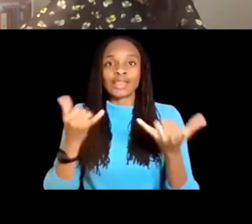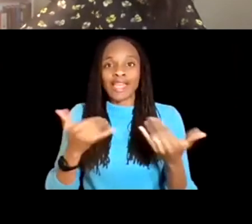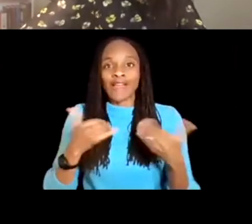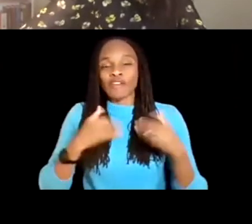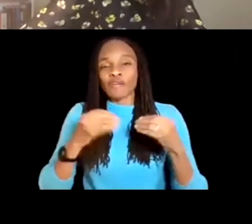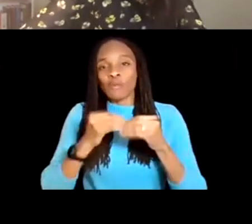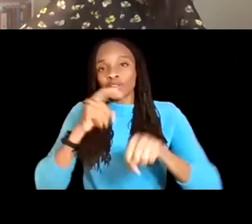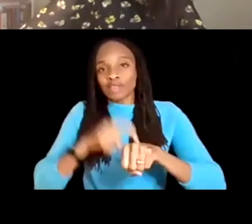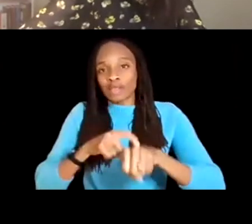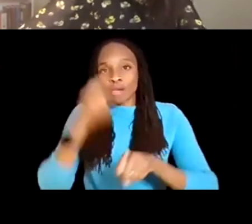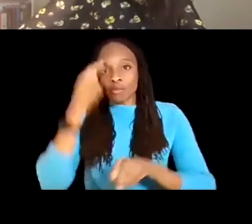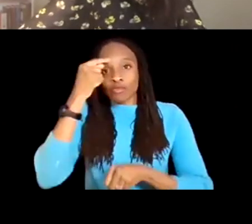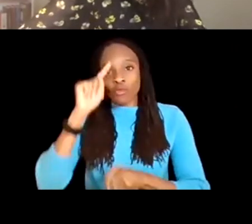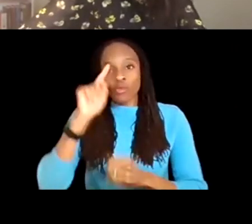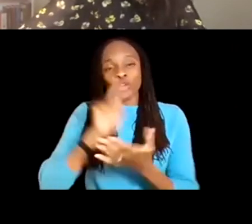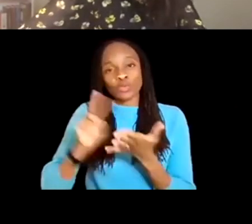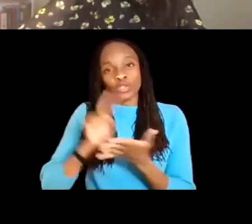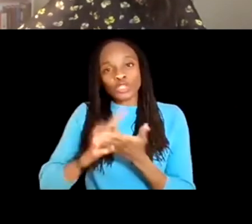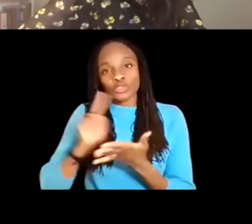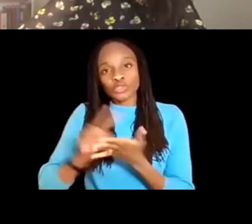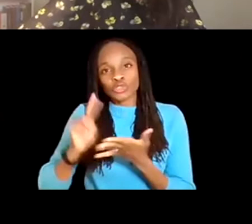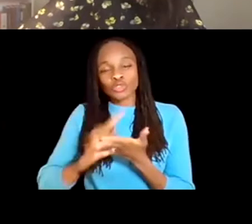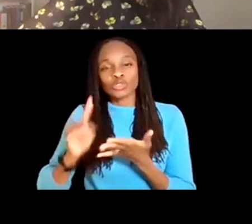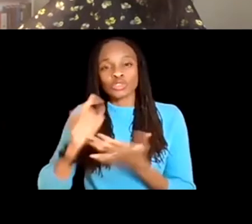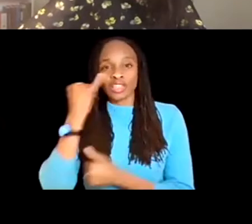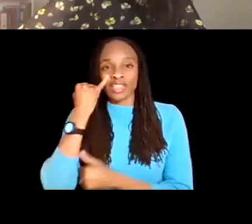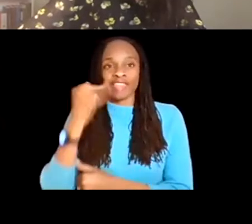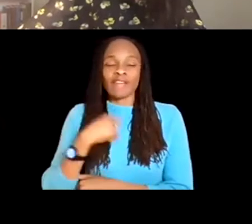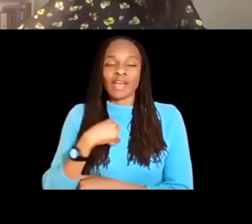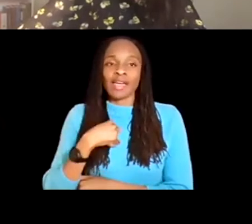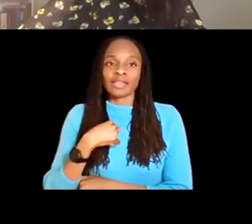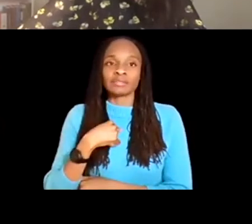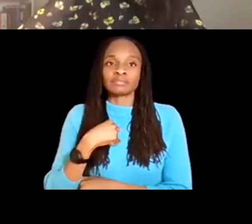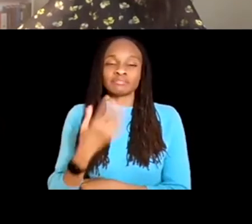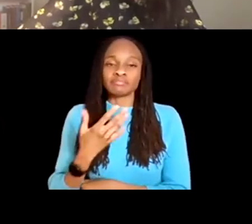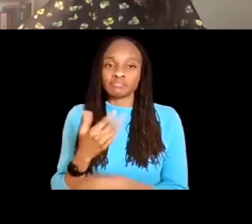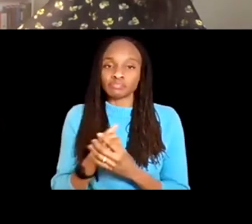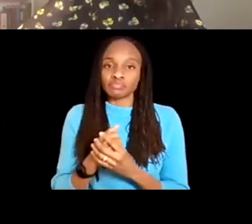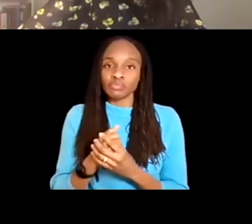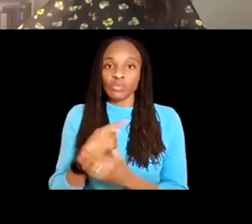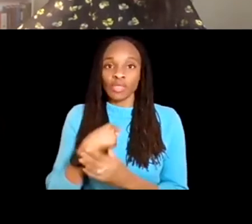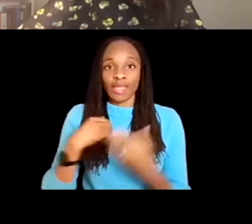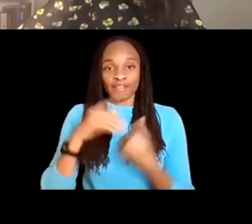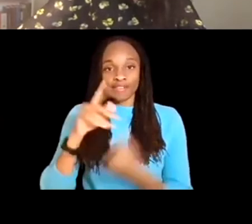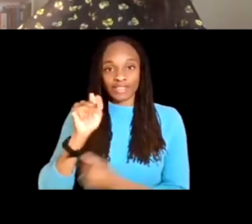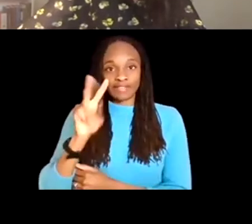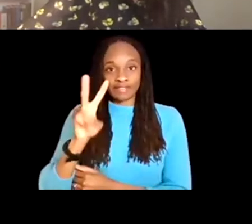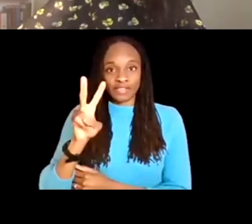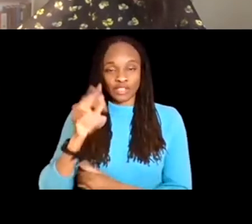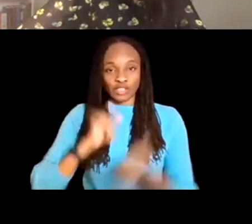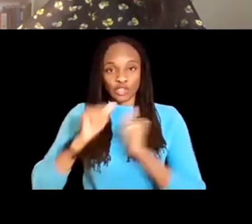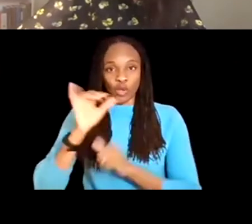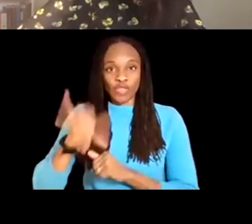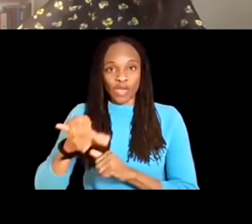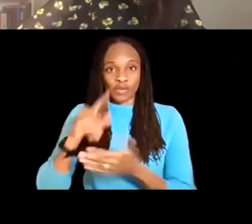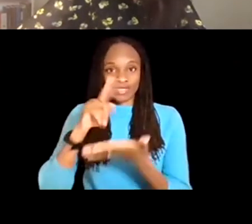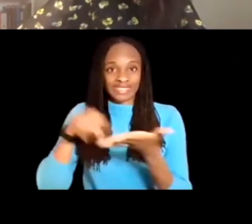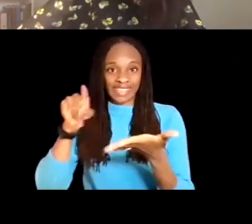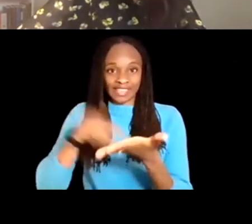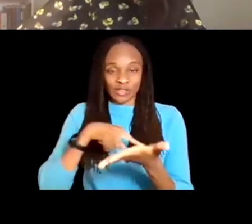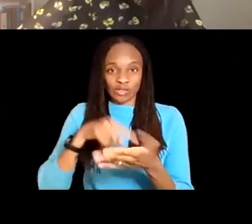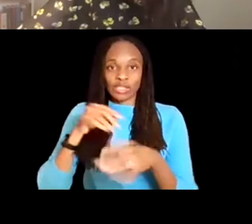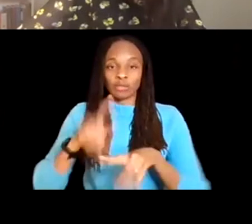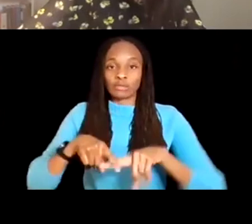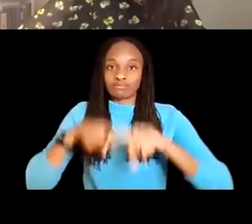research. And where, you know, if I had a TV show that got canceled and it was on hold for the longest